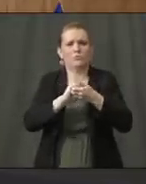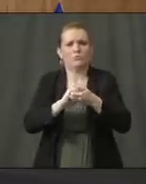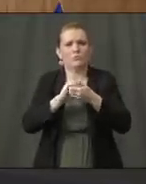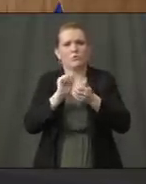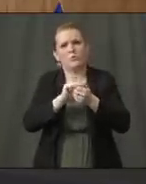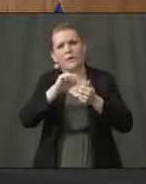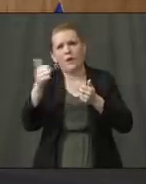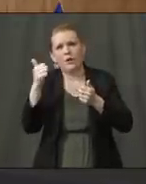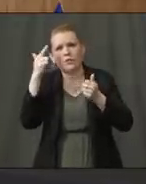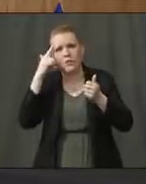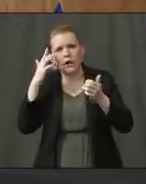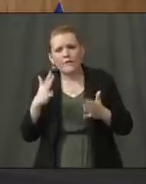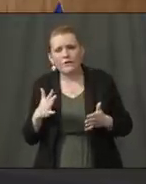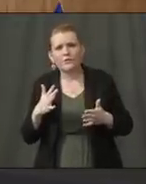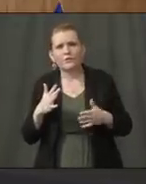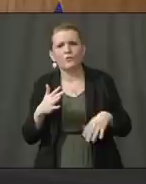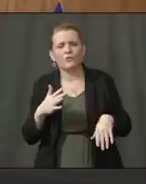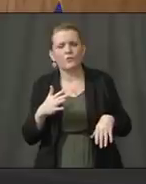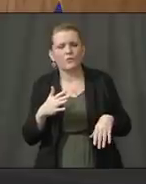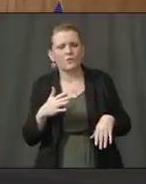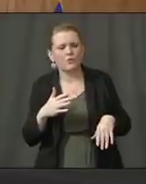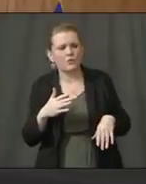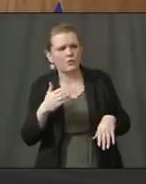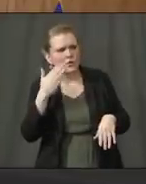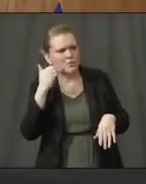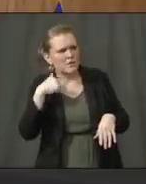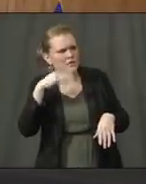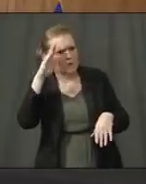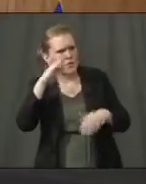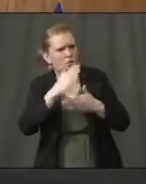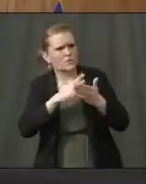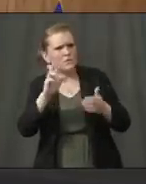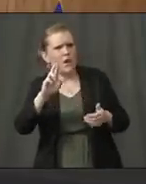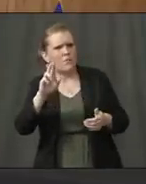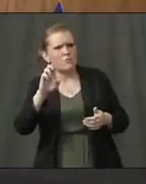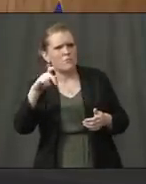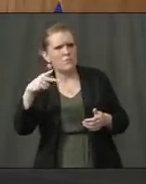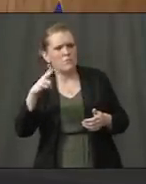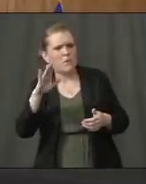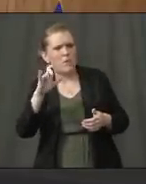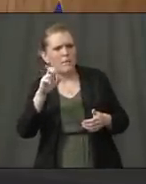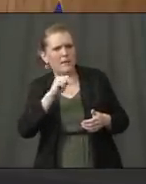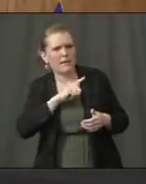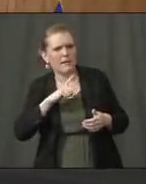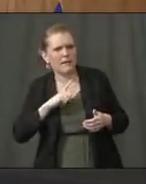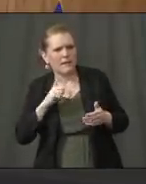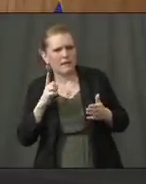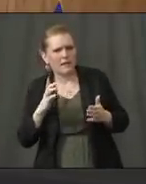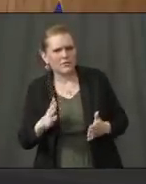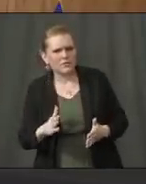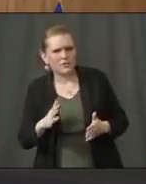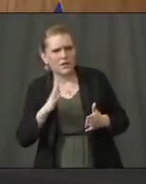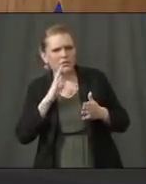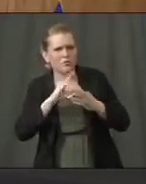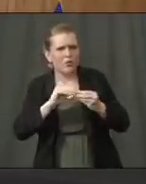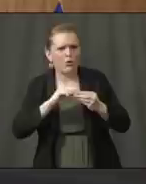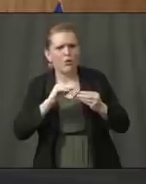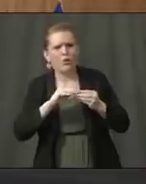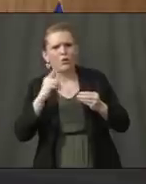particularly from some Republican legislative leaders, about what you're doing and whether or not you might be going too